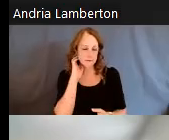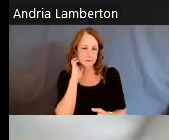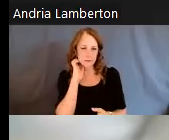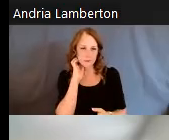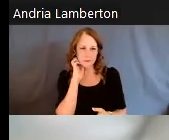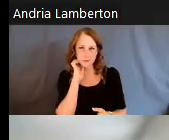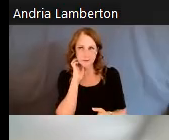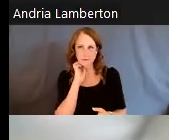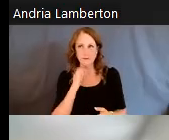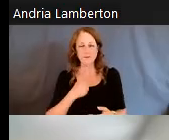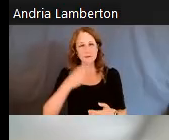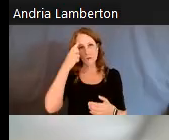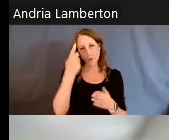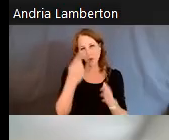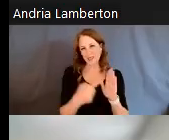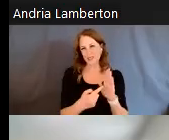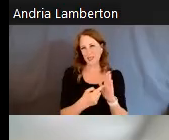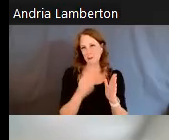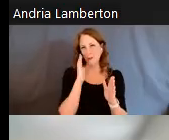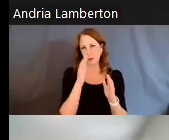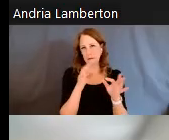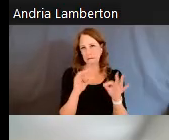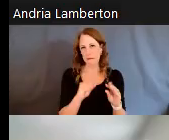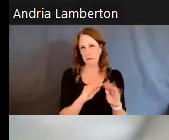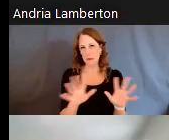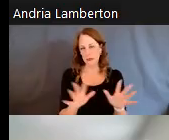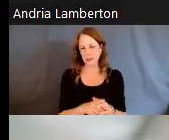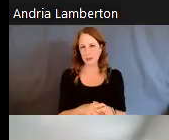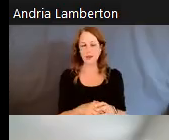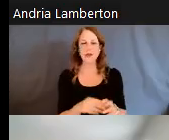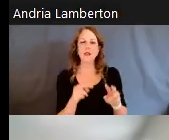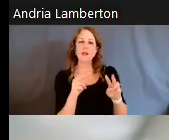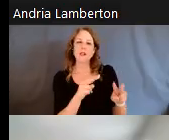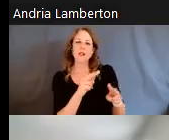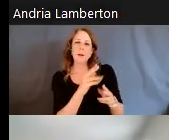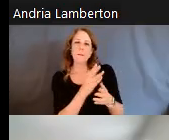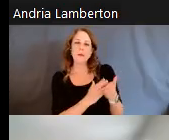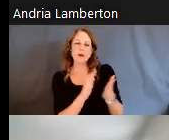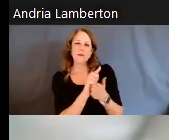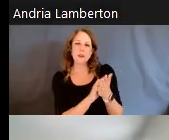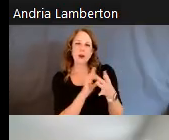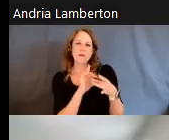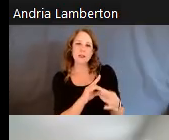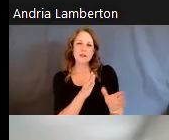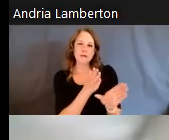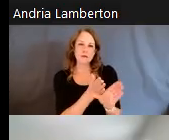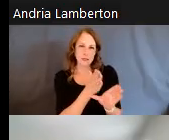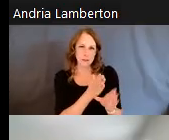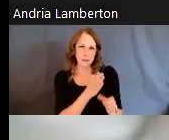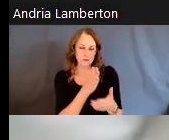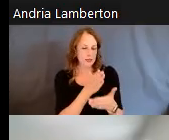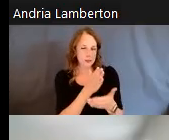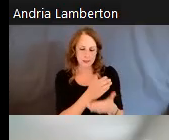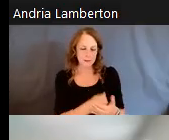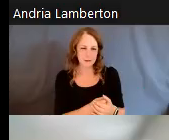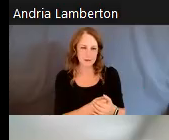I think an example helps make this a little bit clearer. So let's look at part of the law on harassment. The law on harassment is actually much